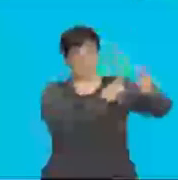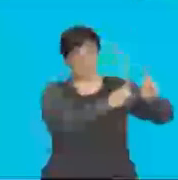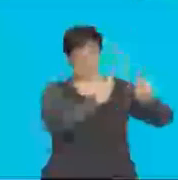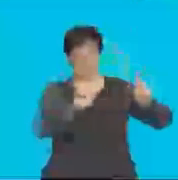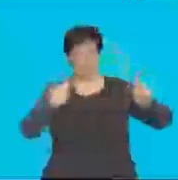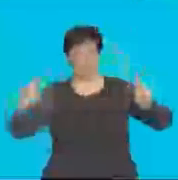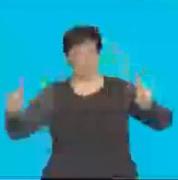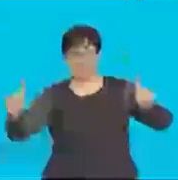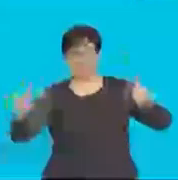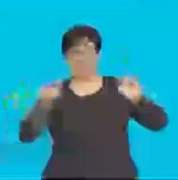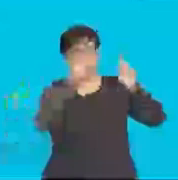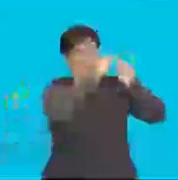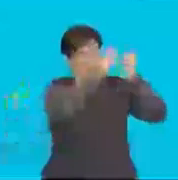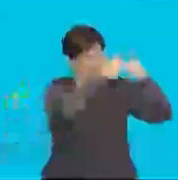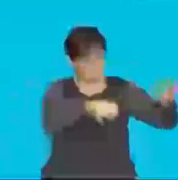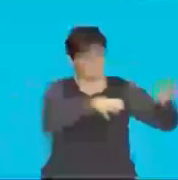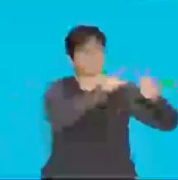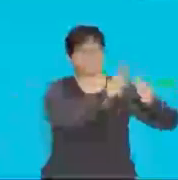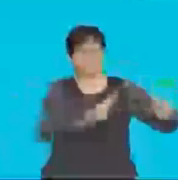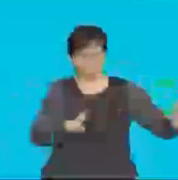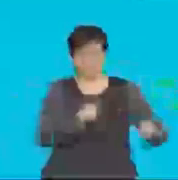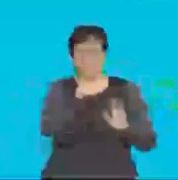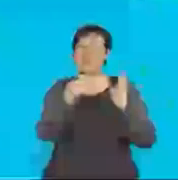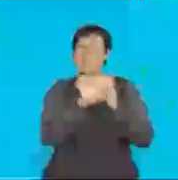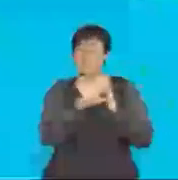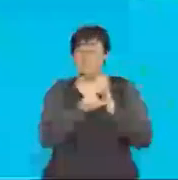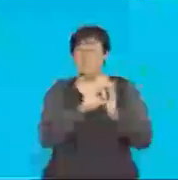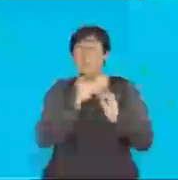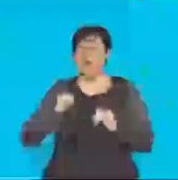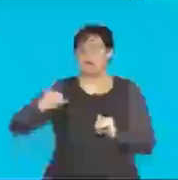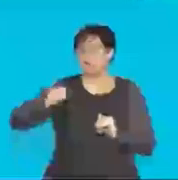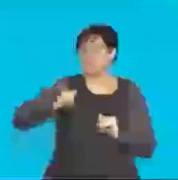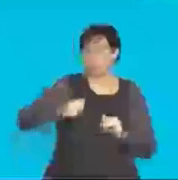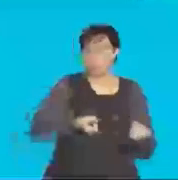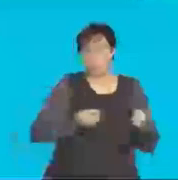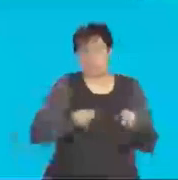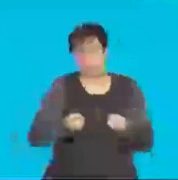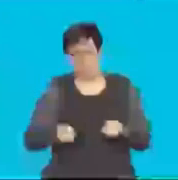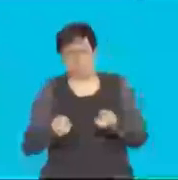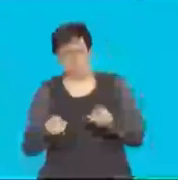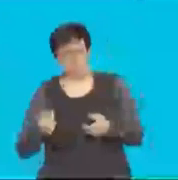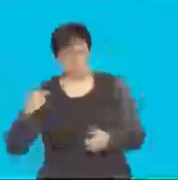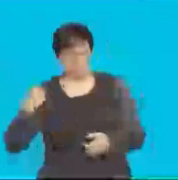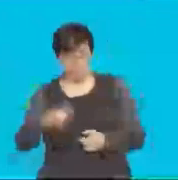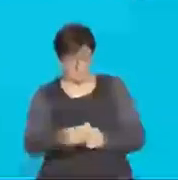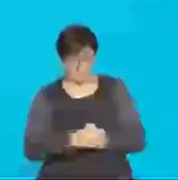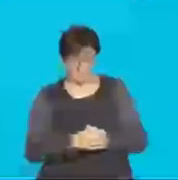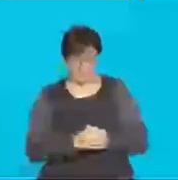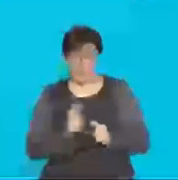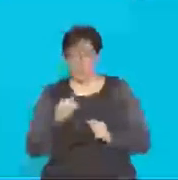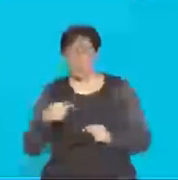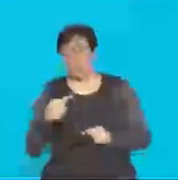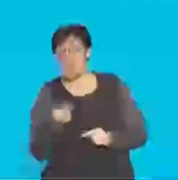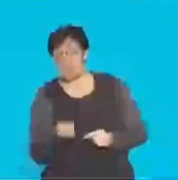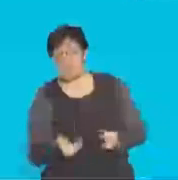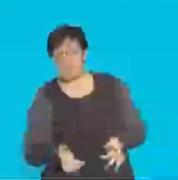passed down from one generation to the next. And these are important tools in understanding what are the possibilities of the next